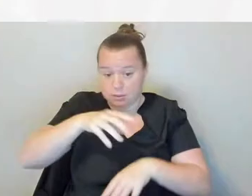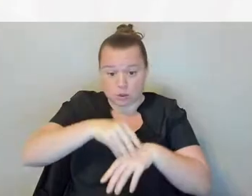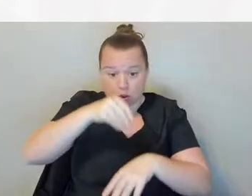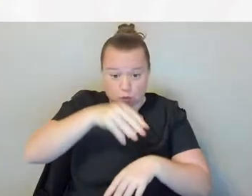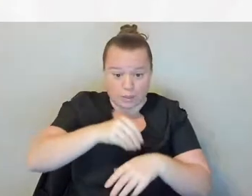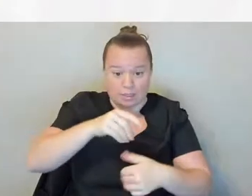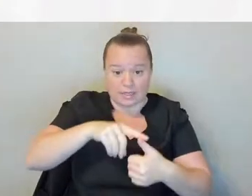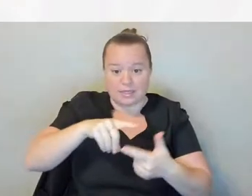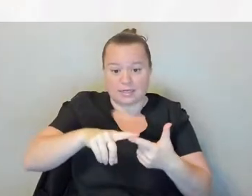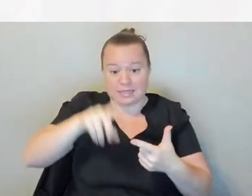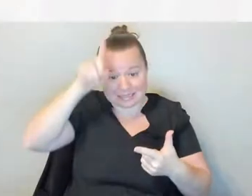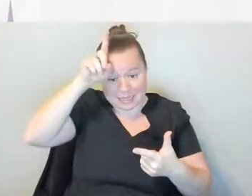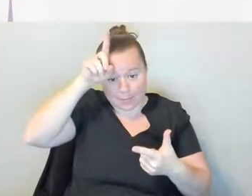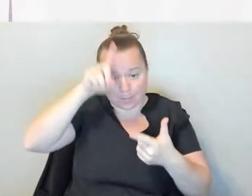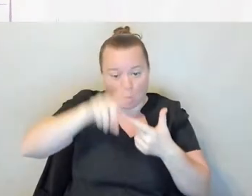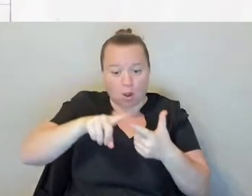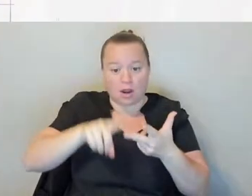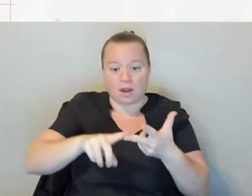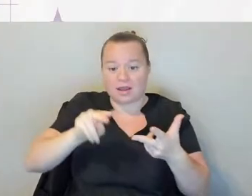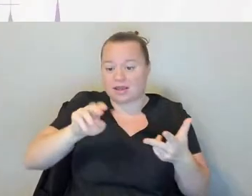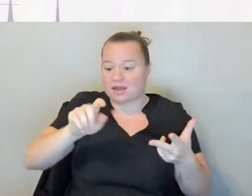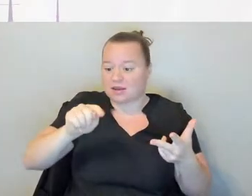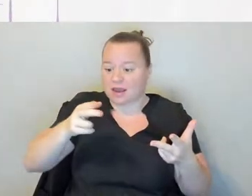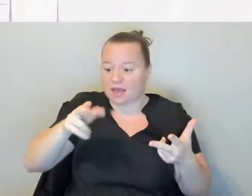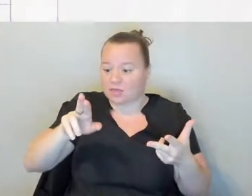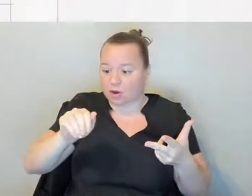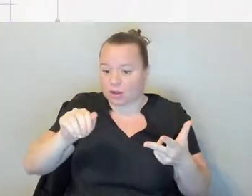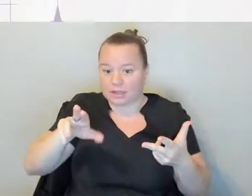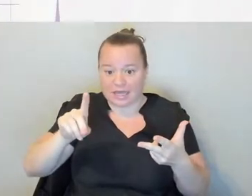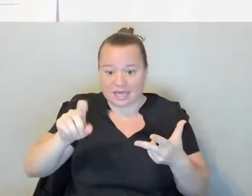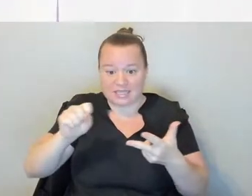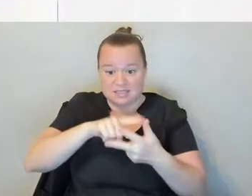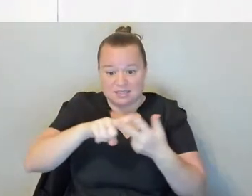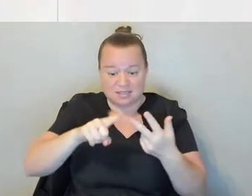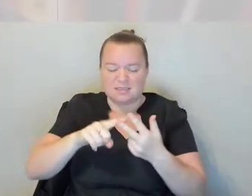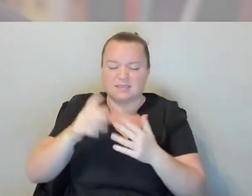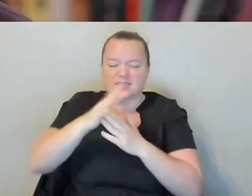the Netherlands are Europe's top performers this year.